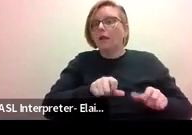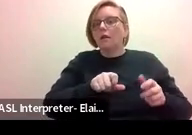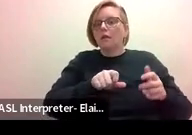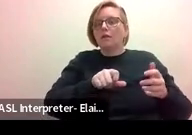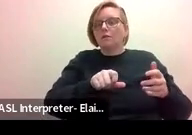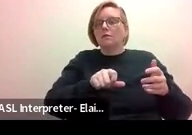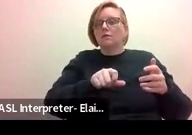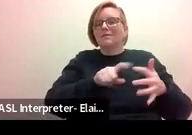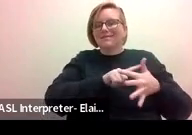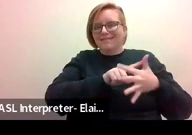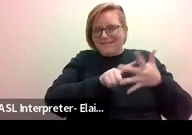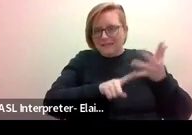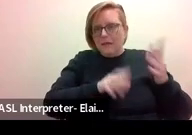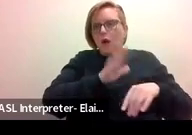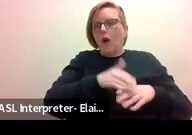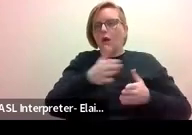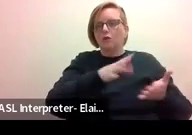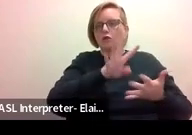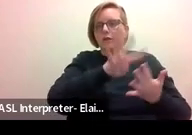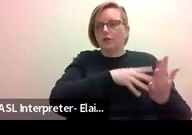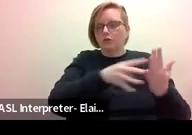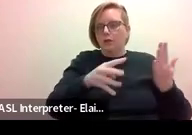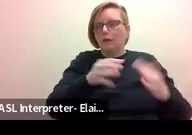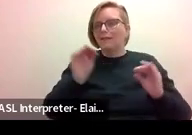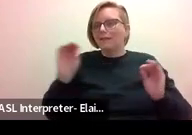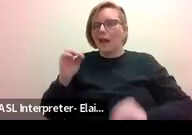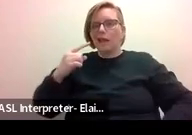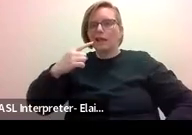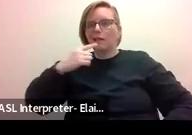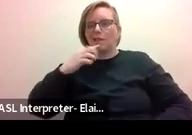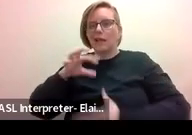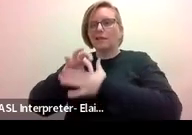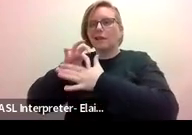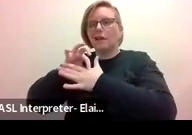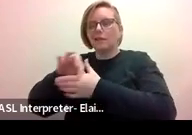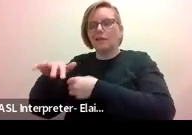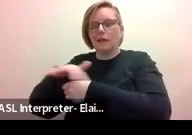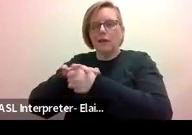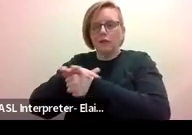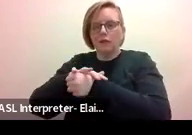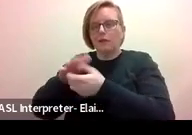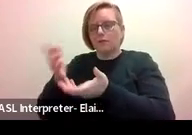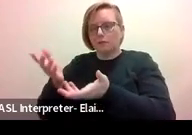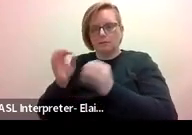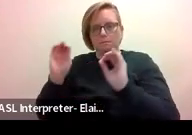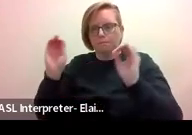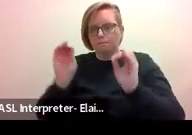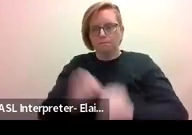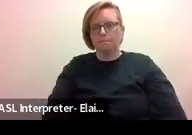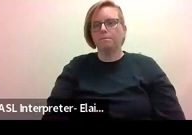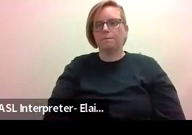grid. There would be nothing listed there around those content areas.